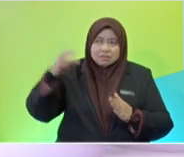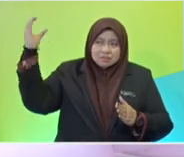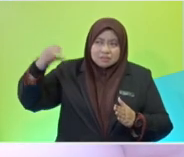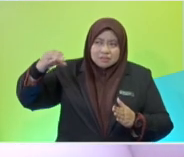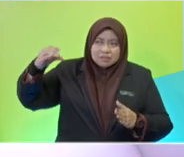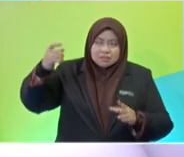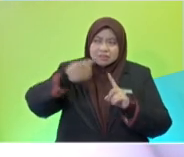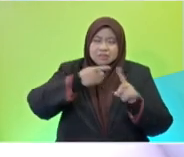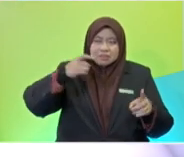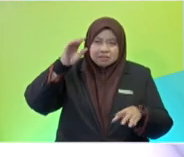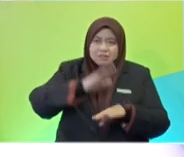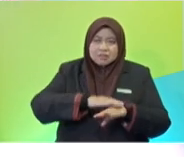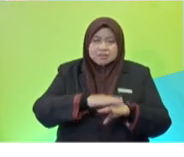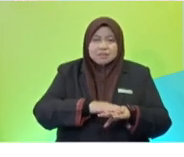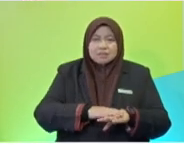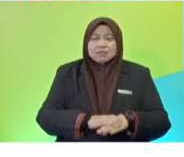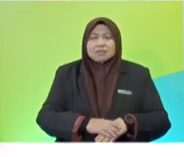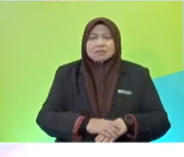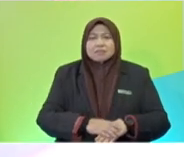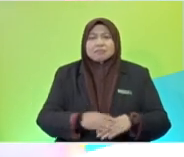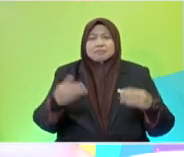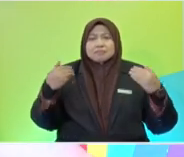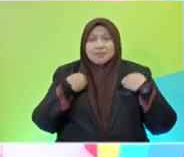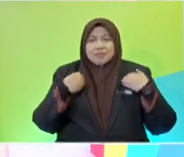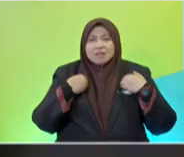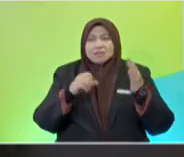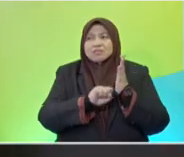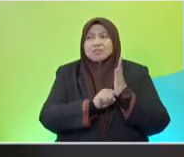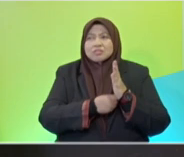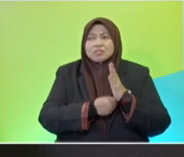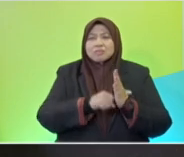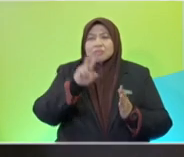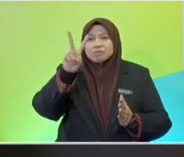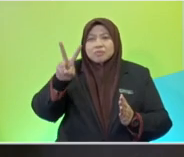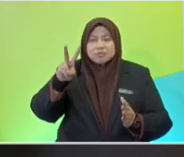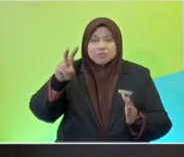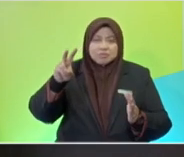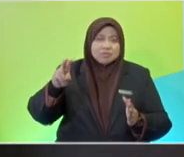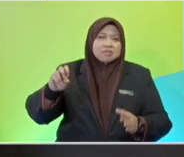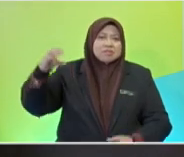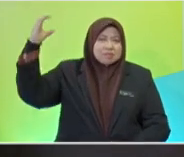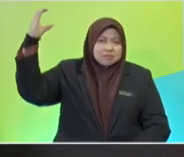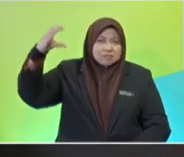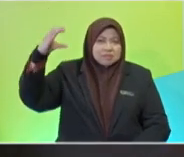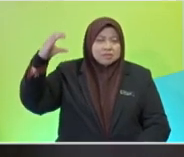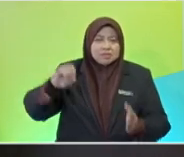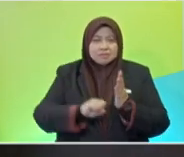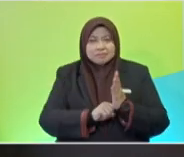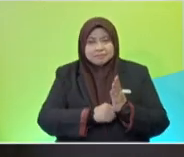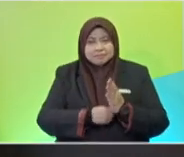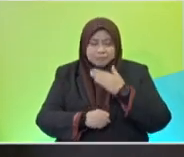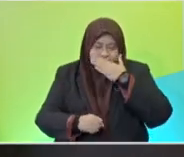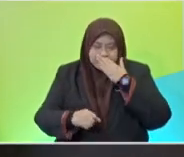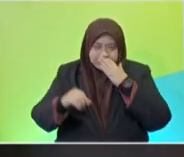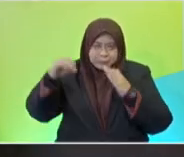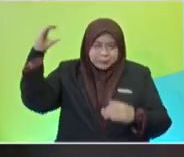Actually, what happens is there are two sources of light. I see. Blocked by that object. So maybe we